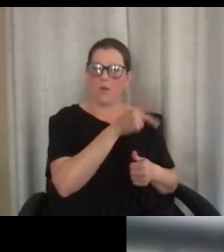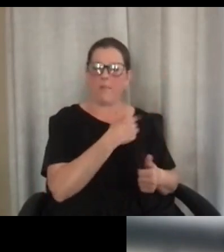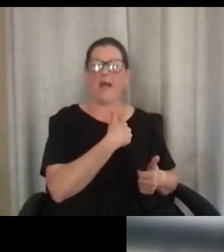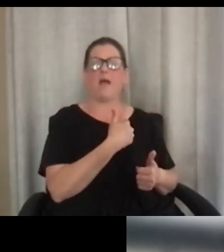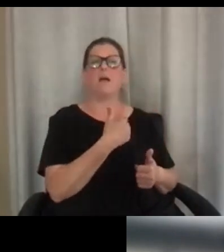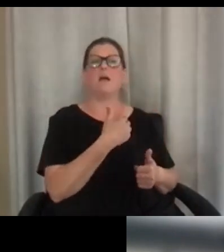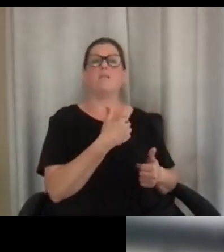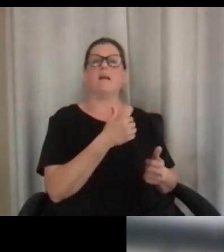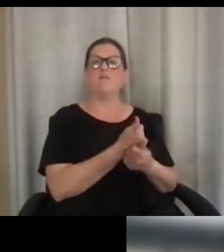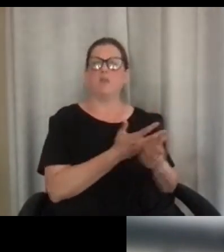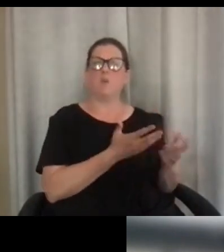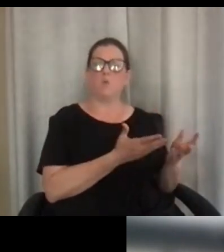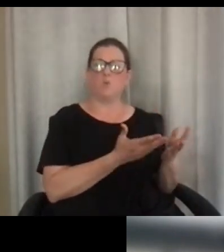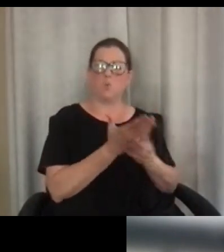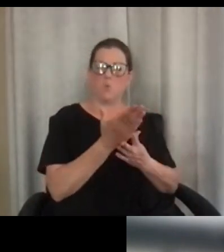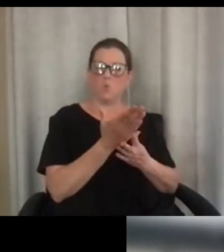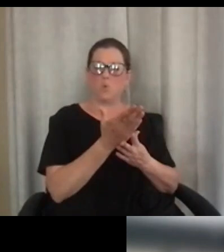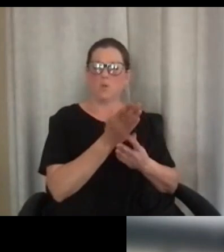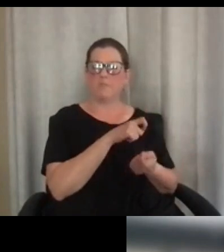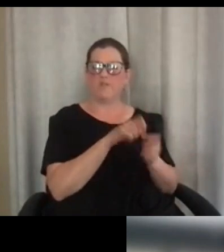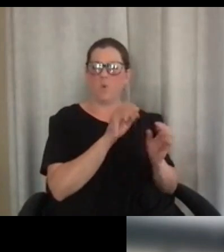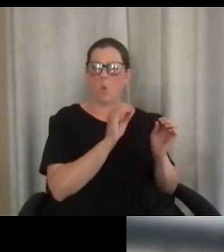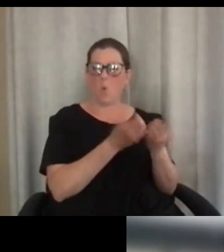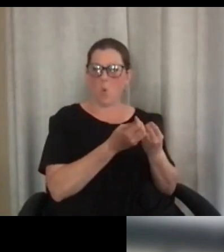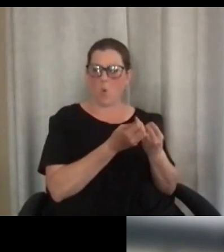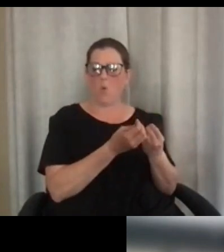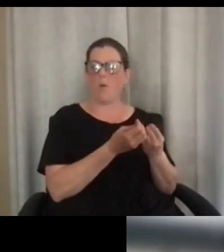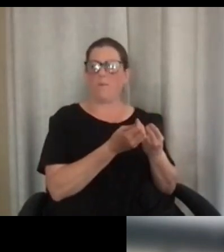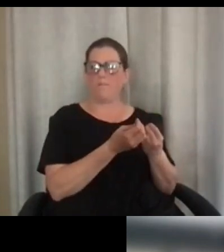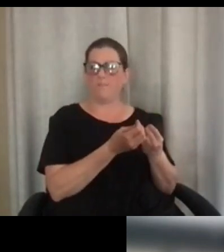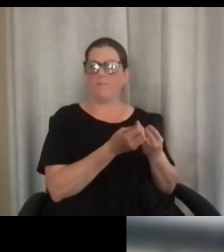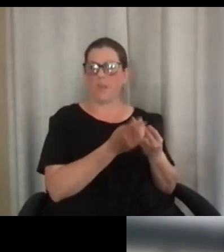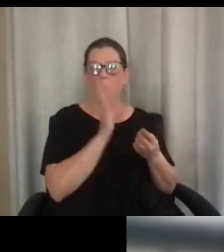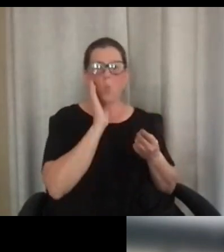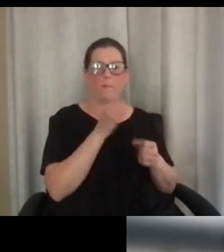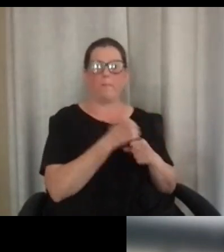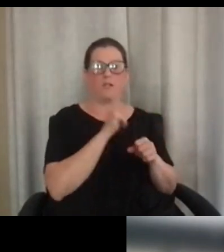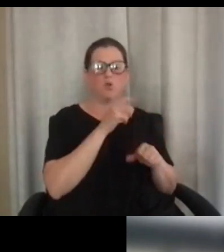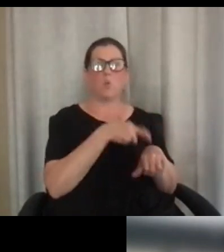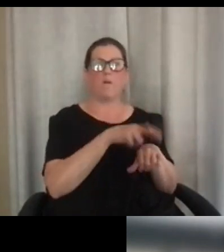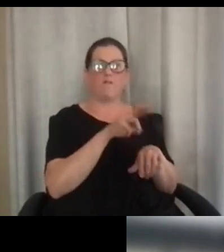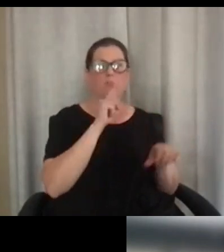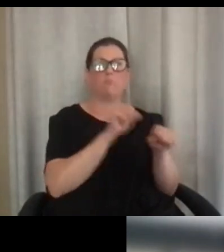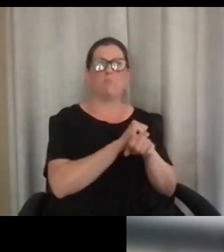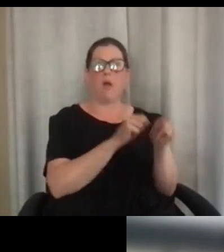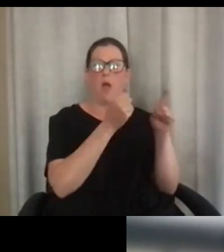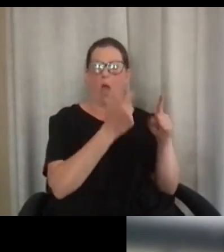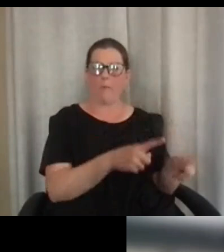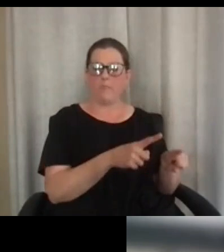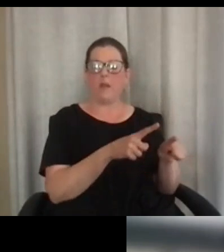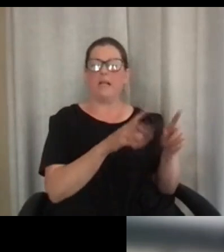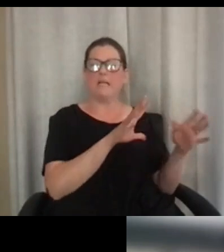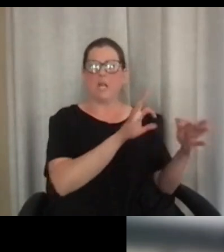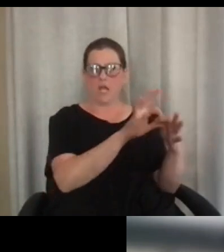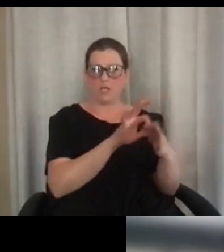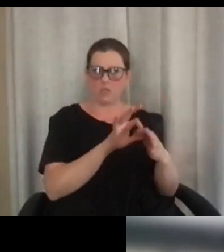through an organization that can kind of make sure that referral actually happens and those connections are